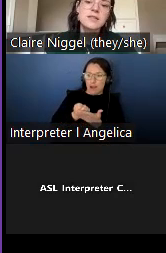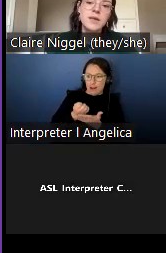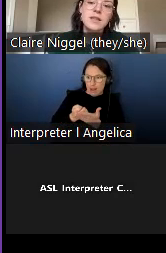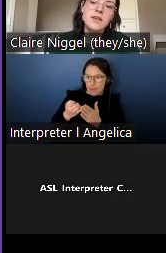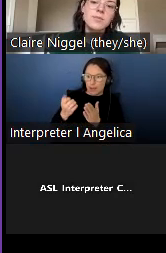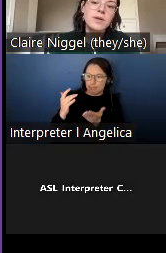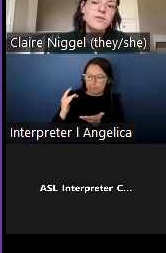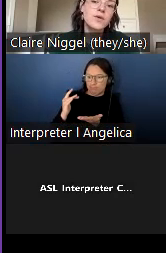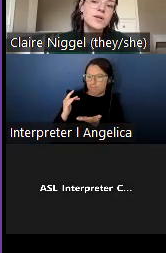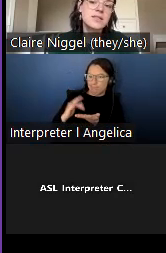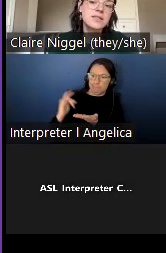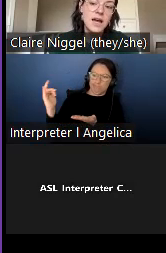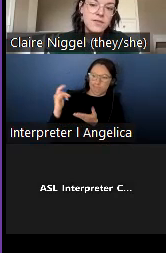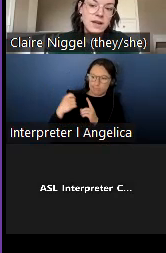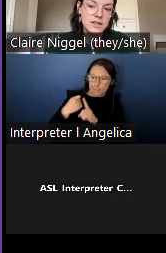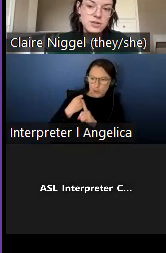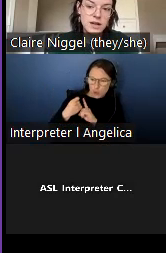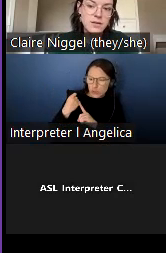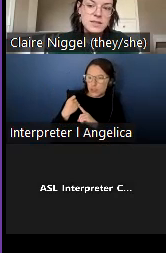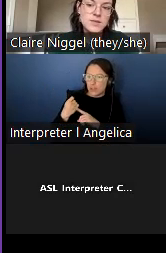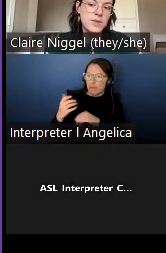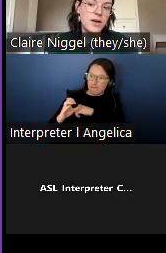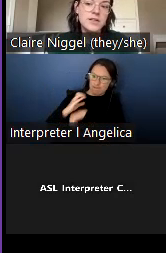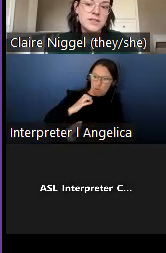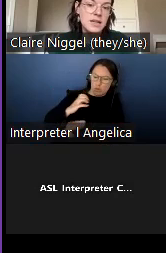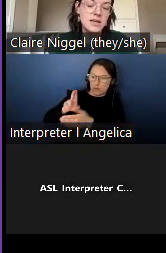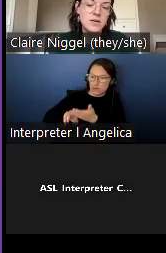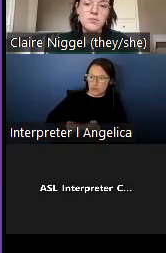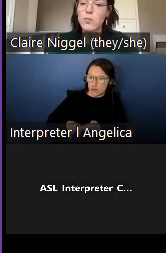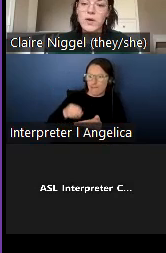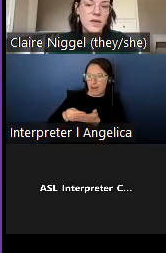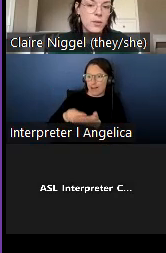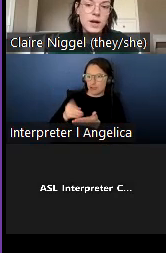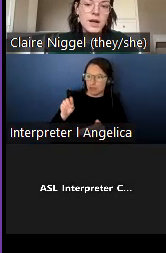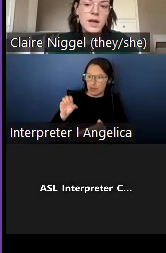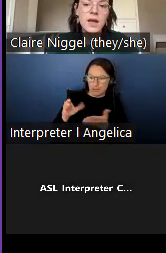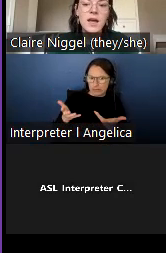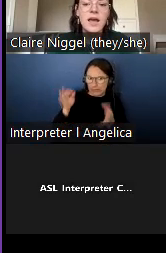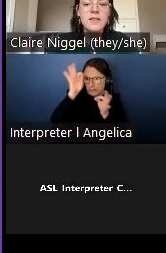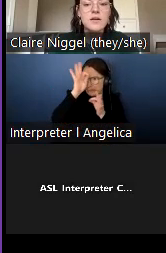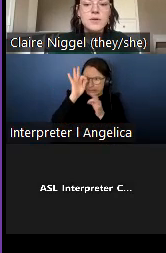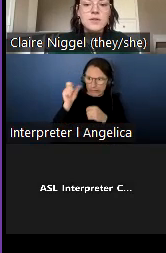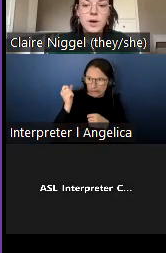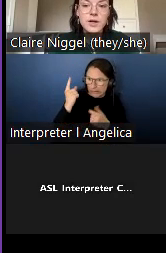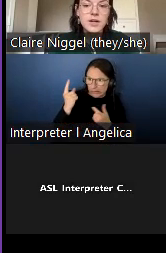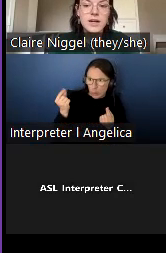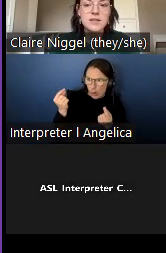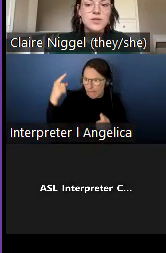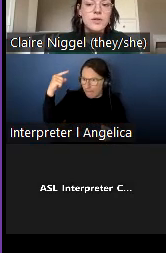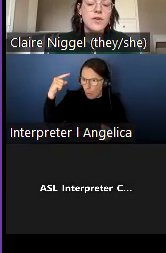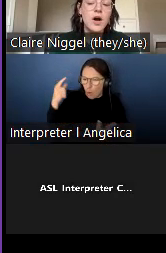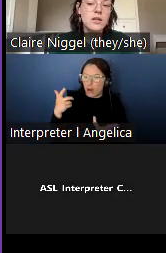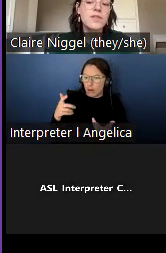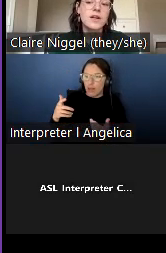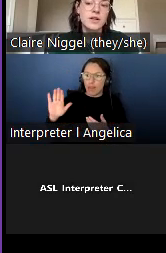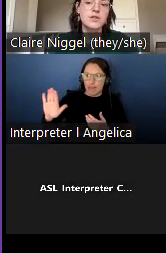They explain that they've been forced to sign financial documents without understanding what they were, and their abusive partner has